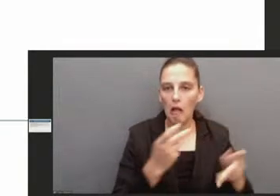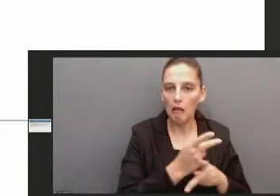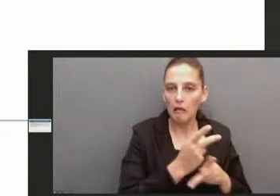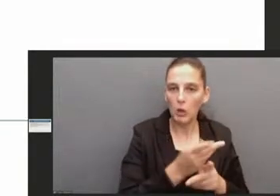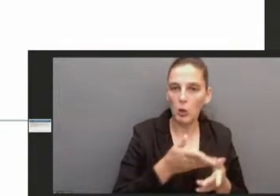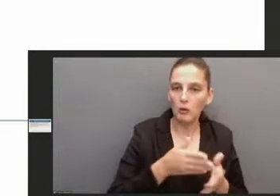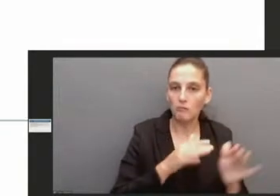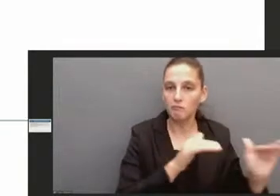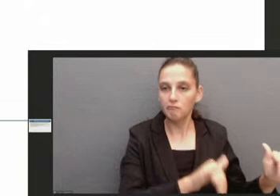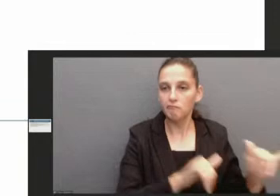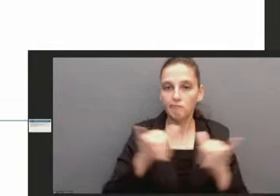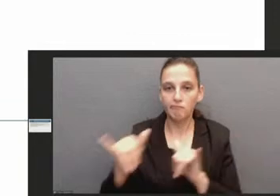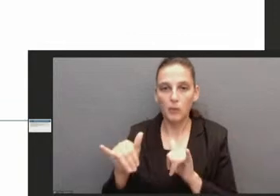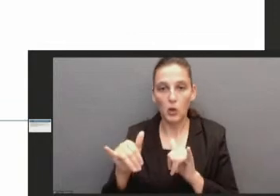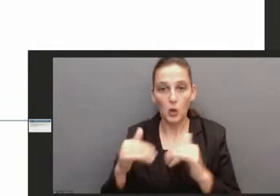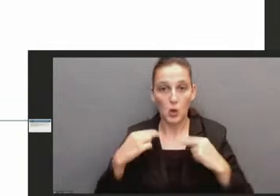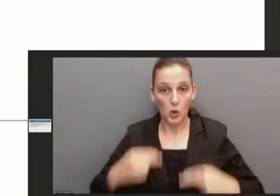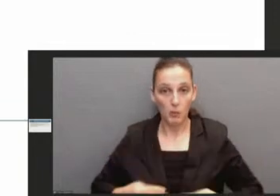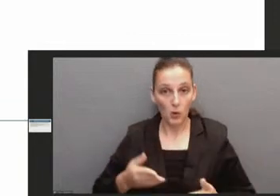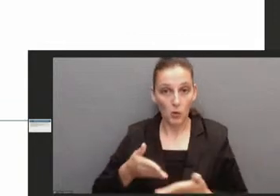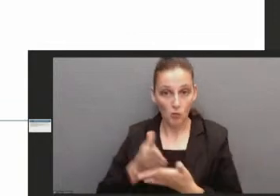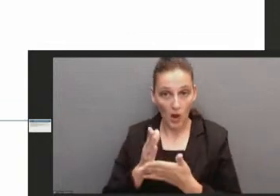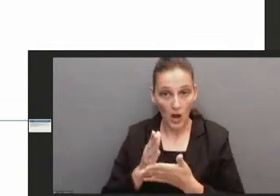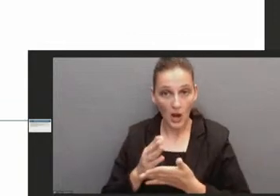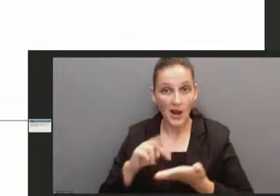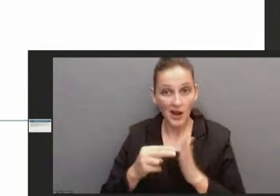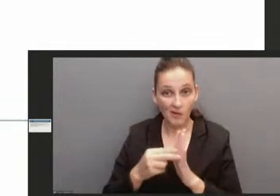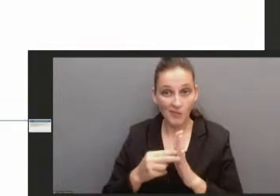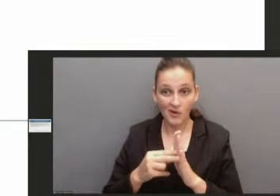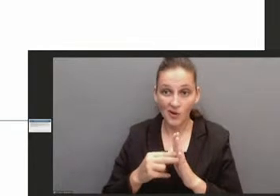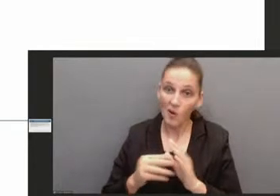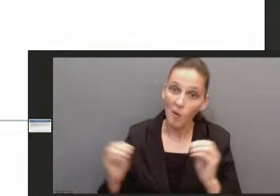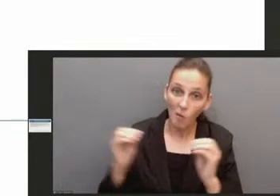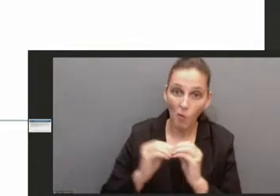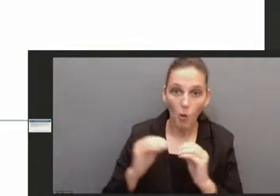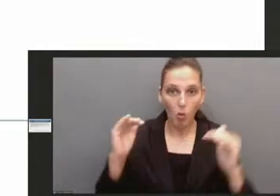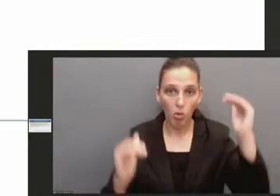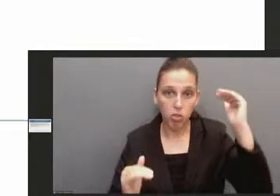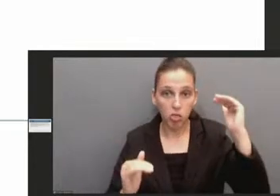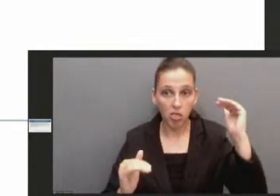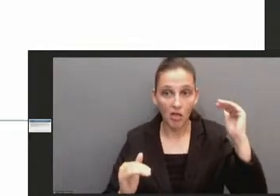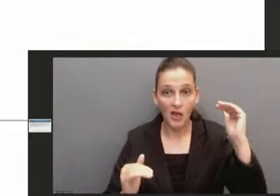increased the inequity during the pandemic and decreased the chance of survival for many who